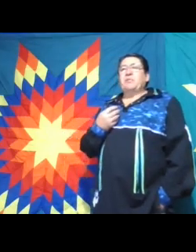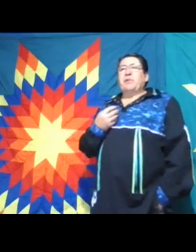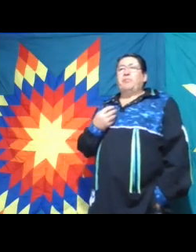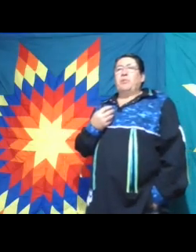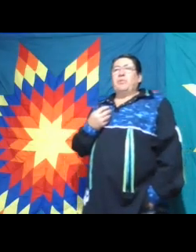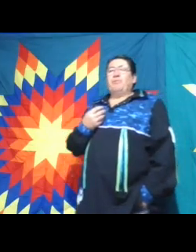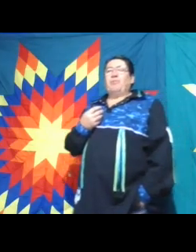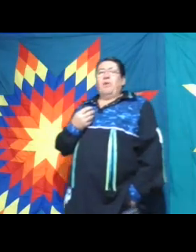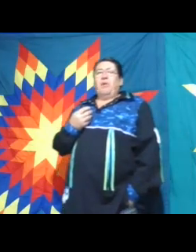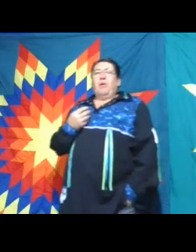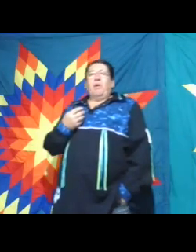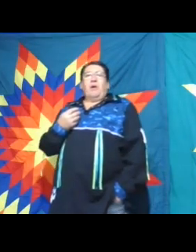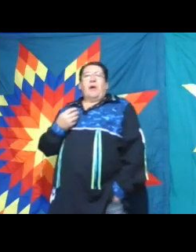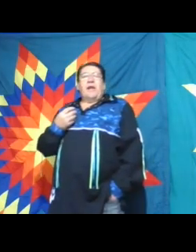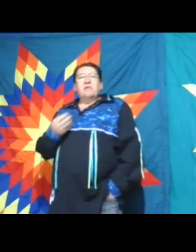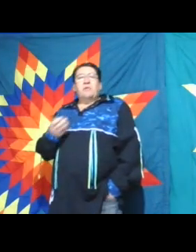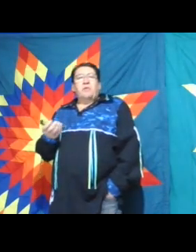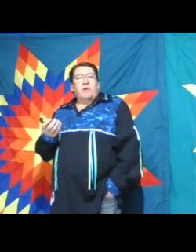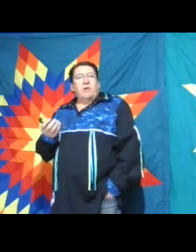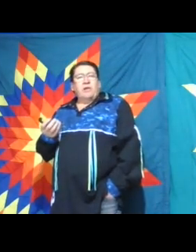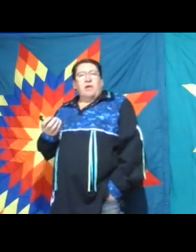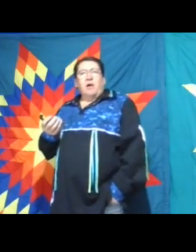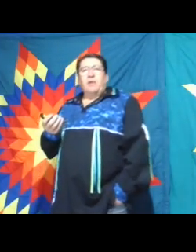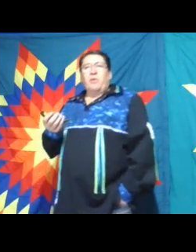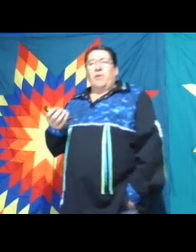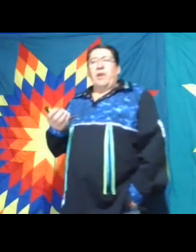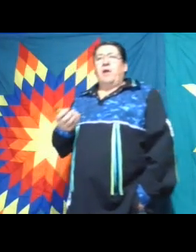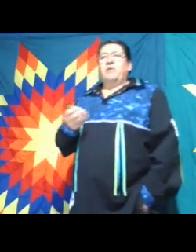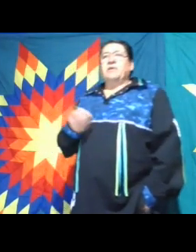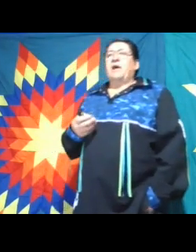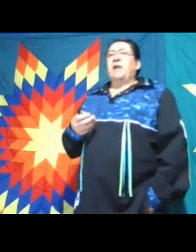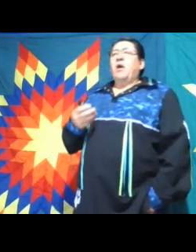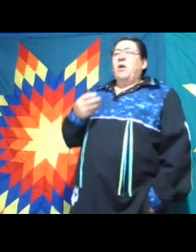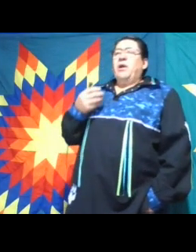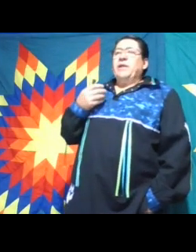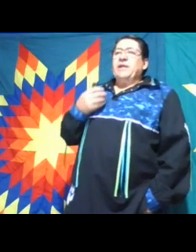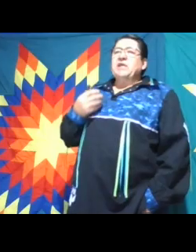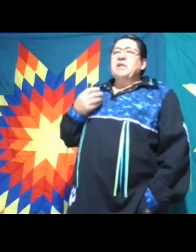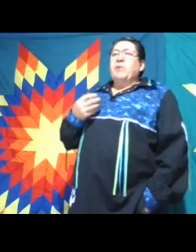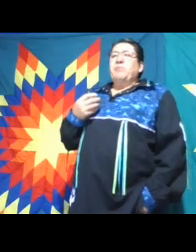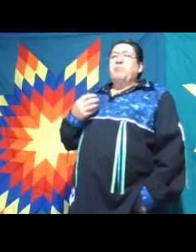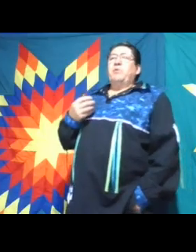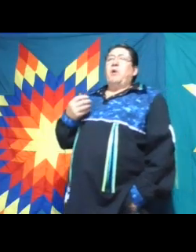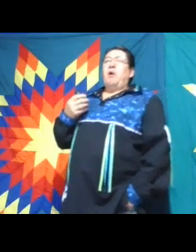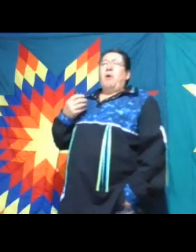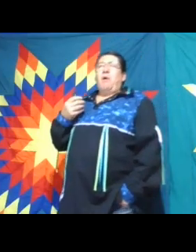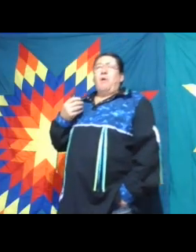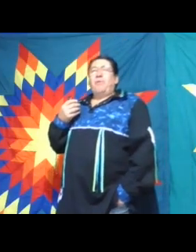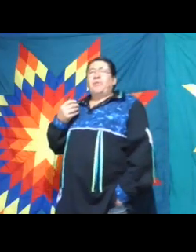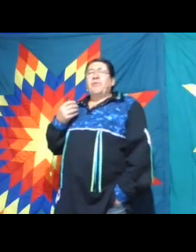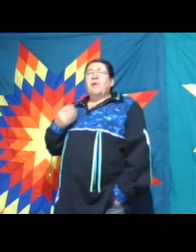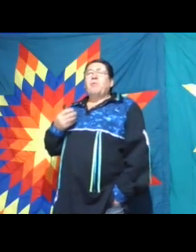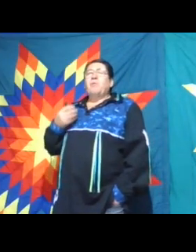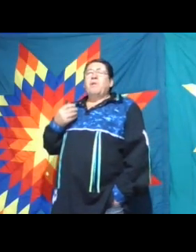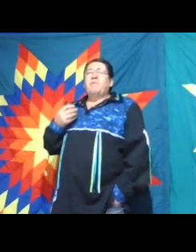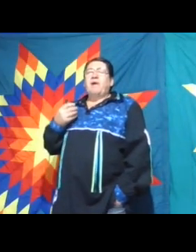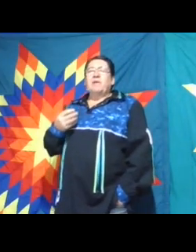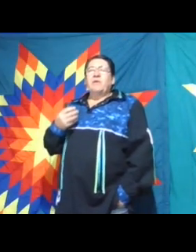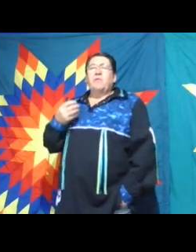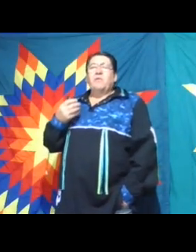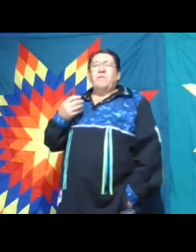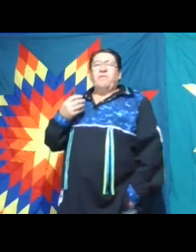Indigenous people. And that's what I want to quickly talk about now, is that Indigenous people, the number